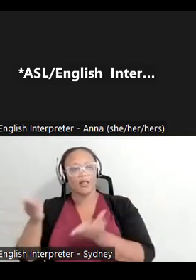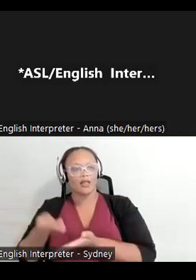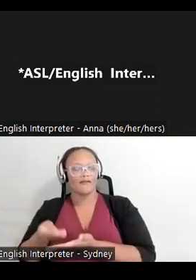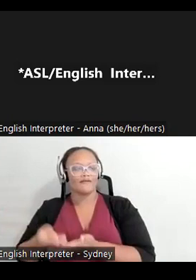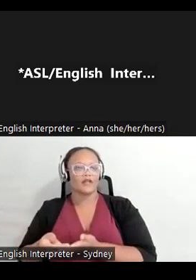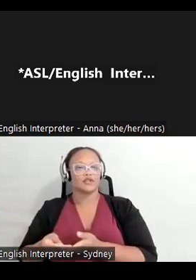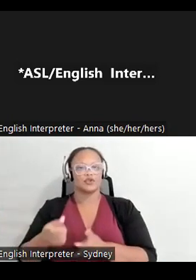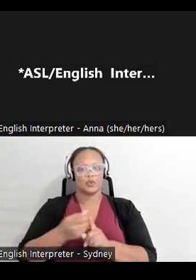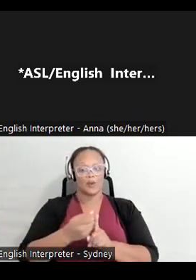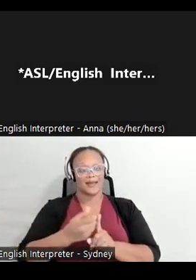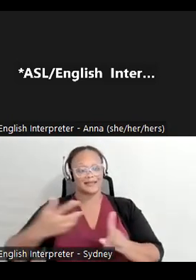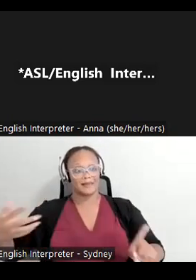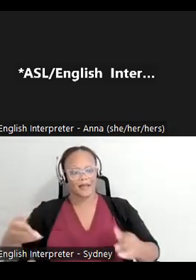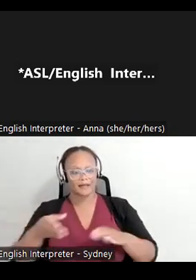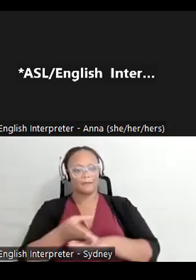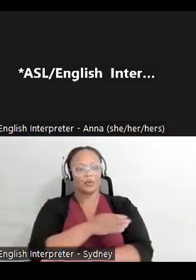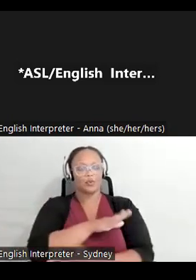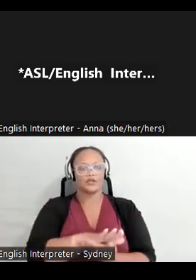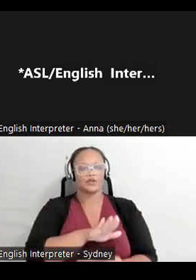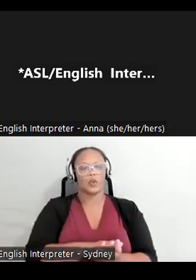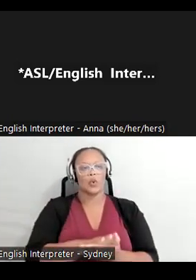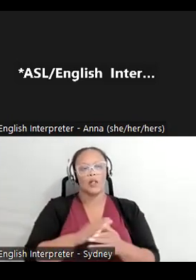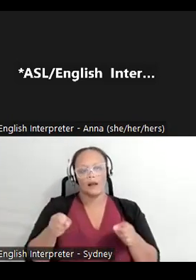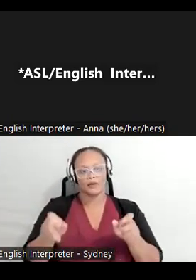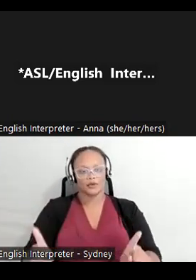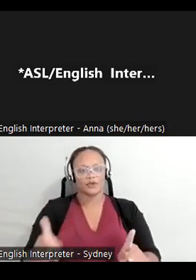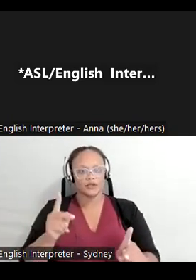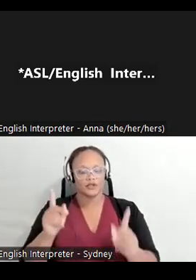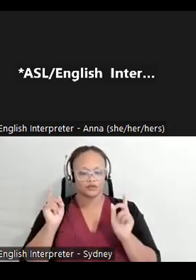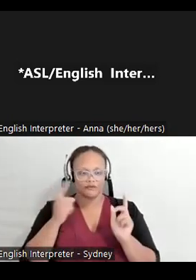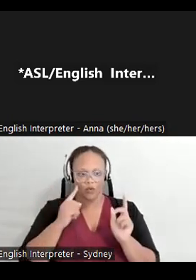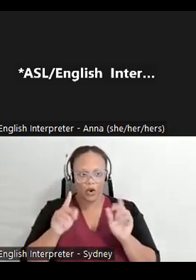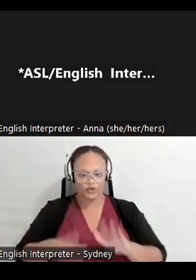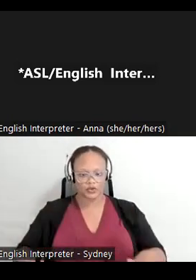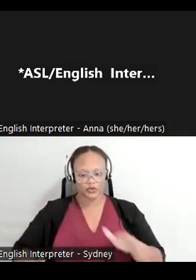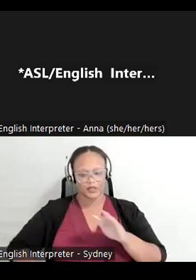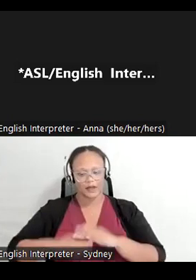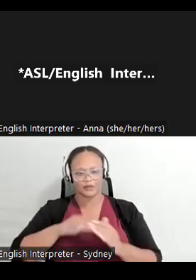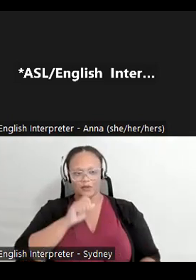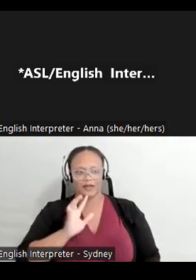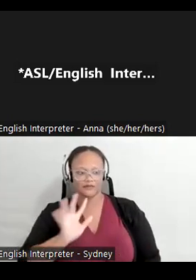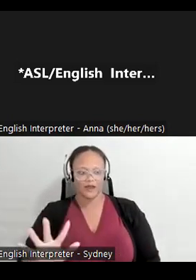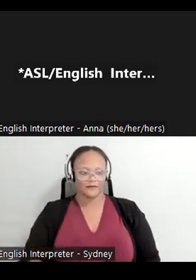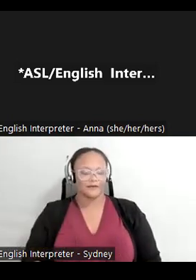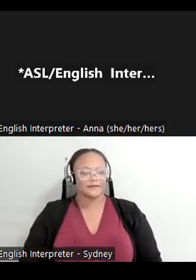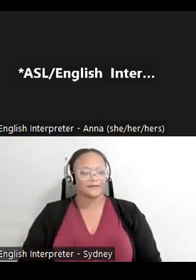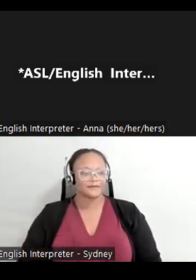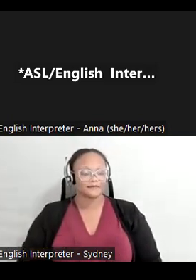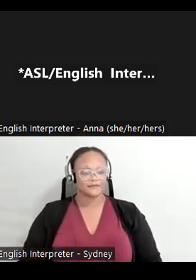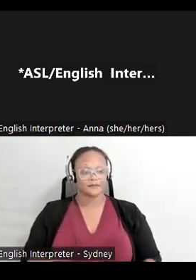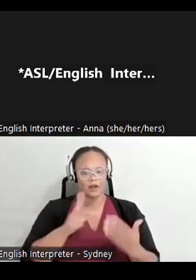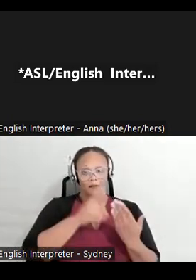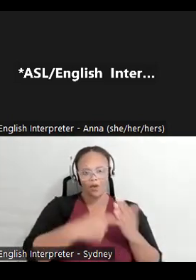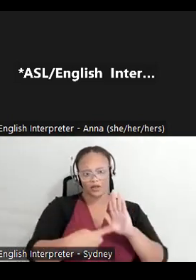opportunities for children up to 5 years of age. Eligible projects will include, but are not